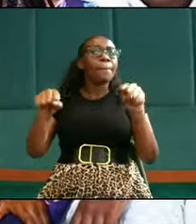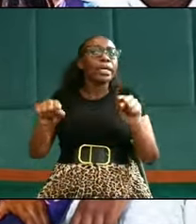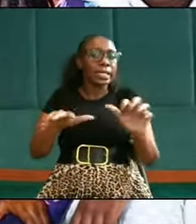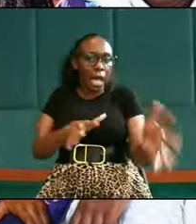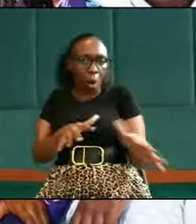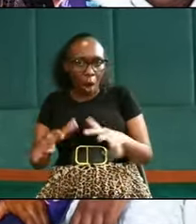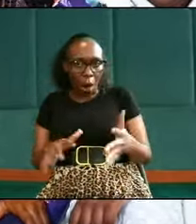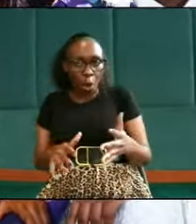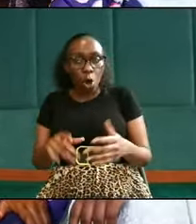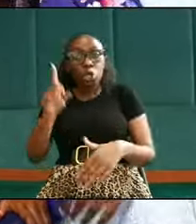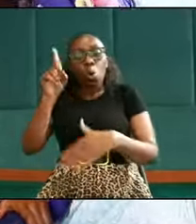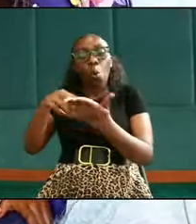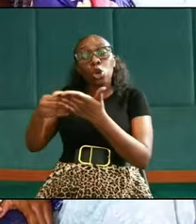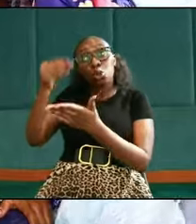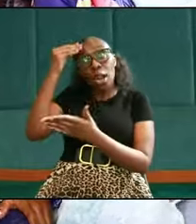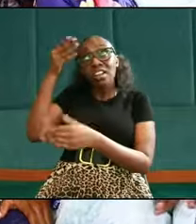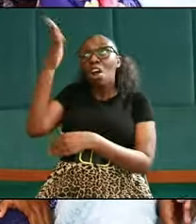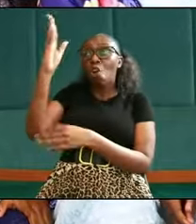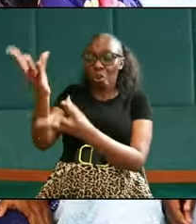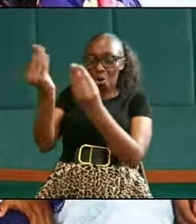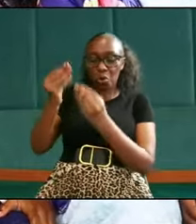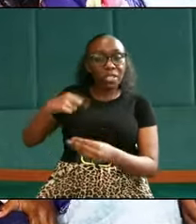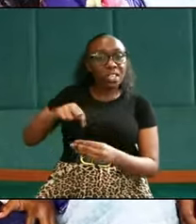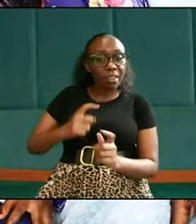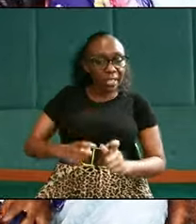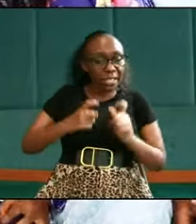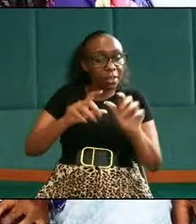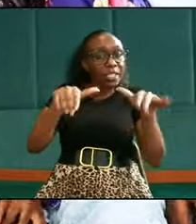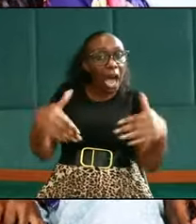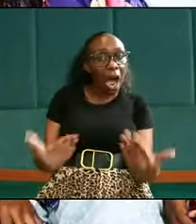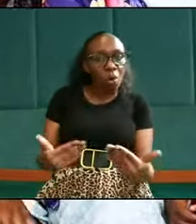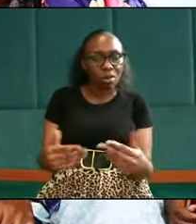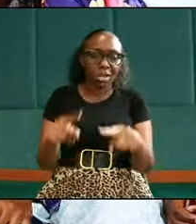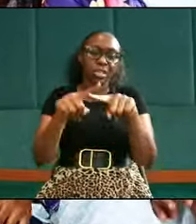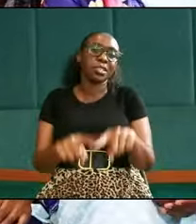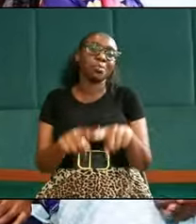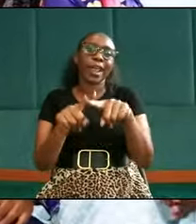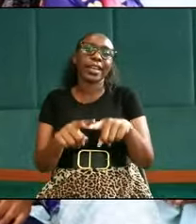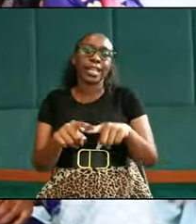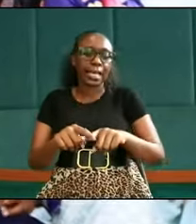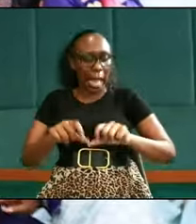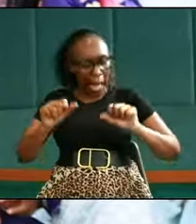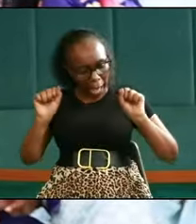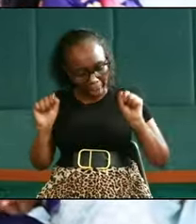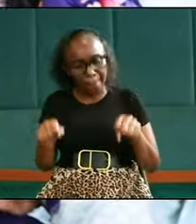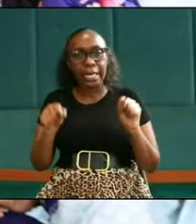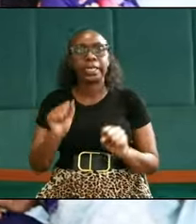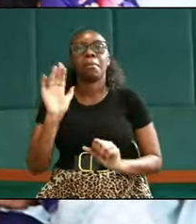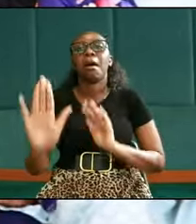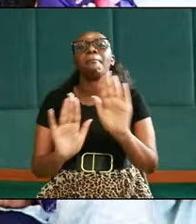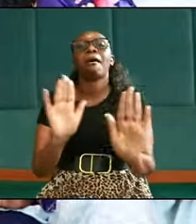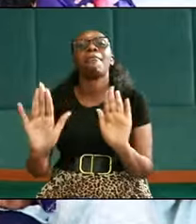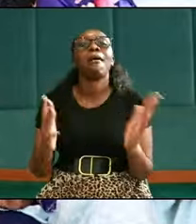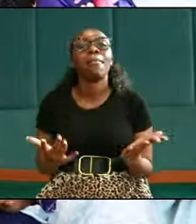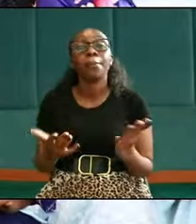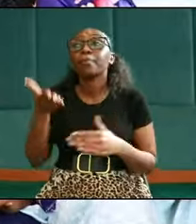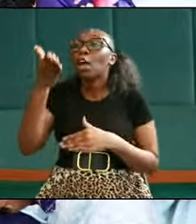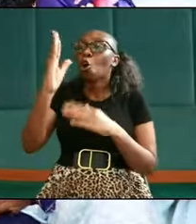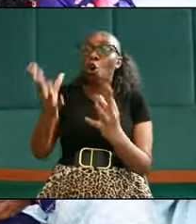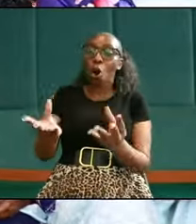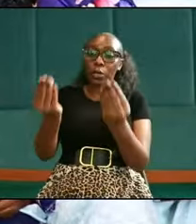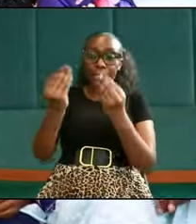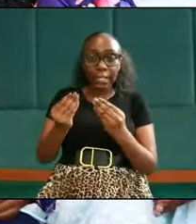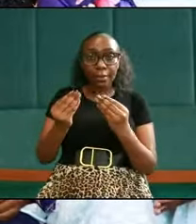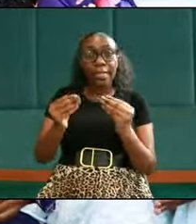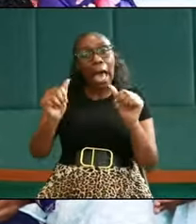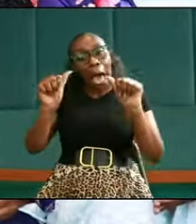us gifts and talents according to our abilities, okay? God gives us talents